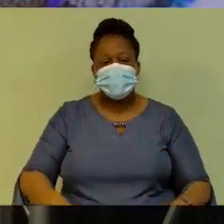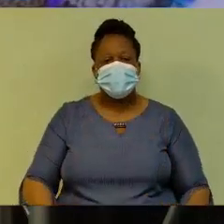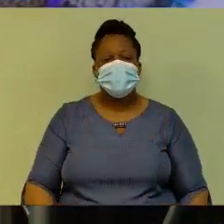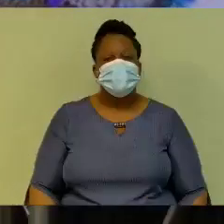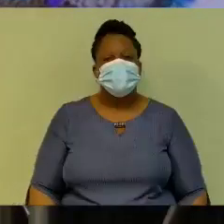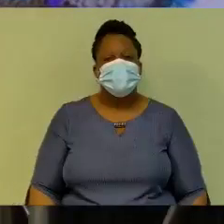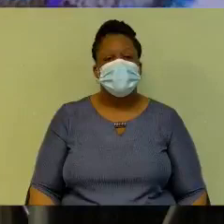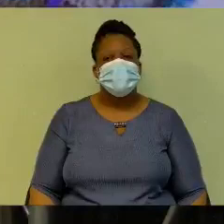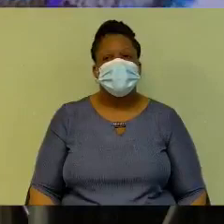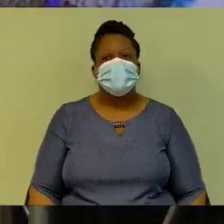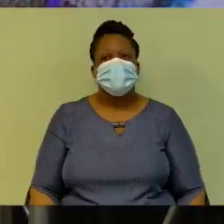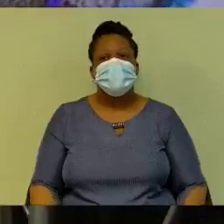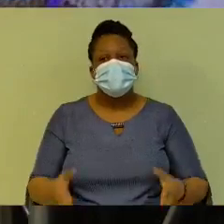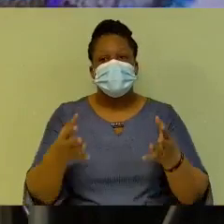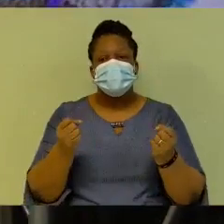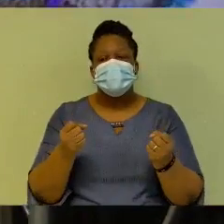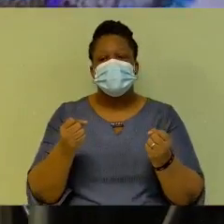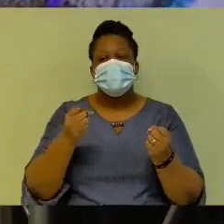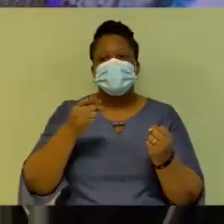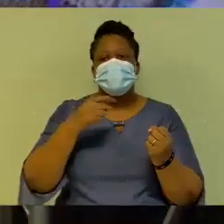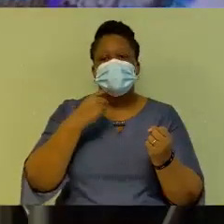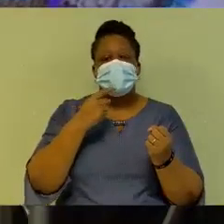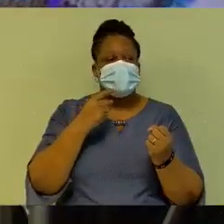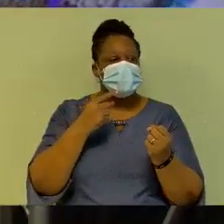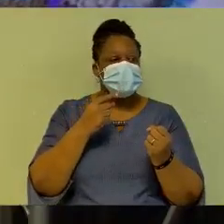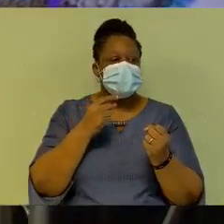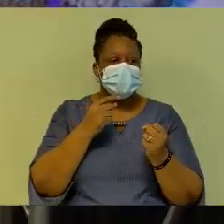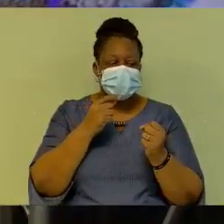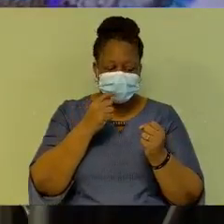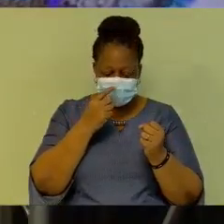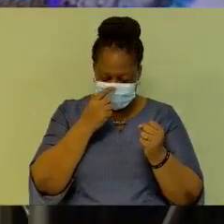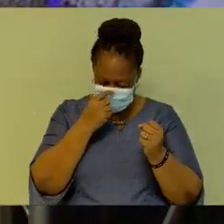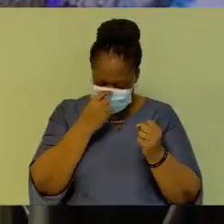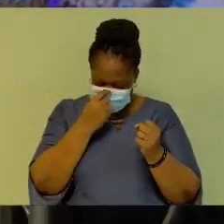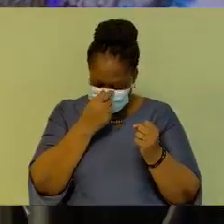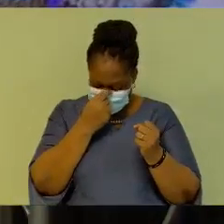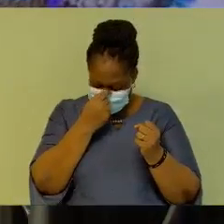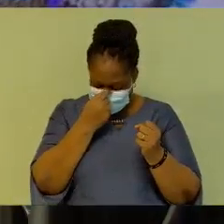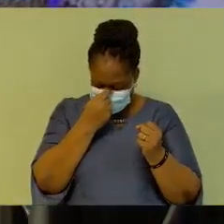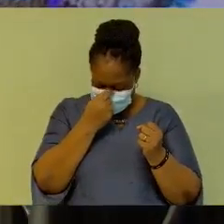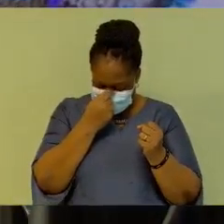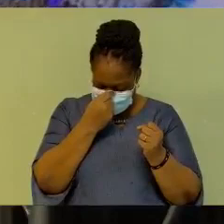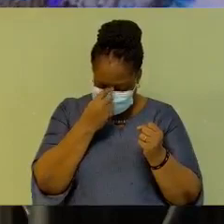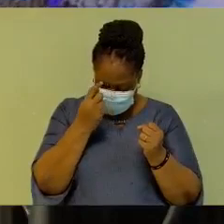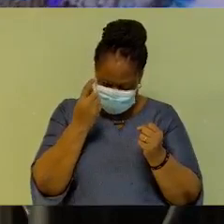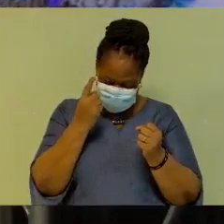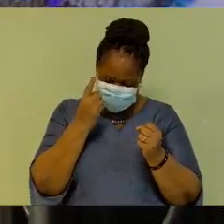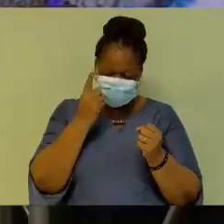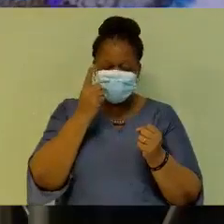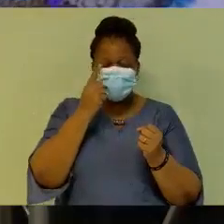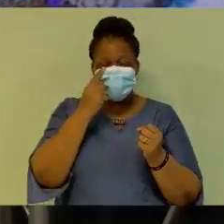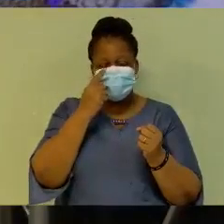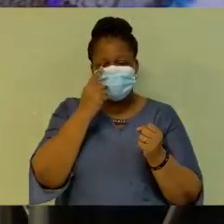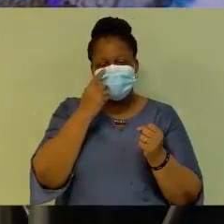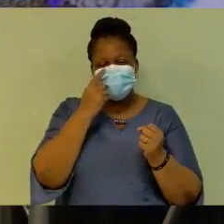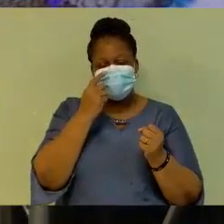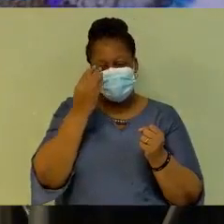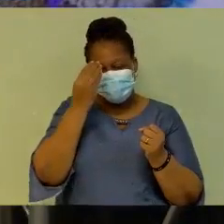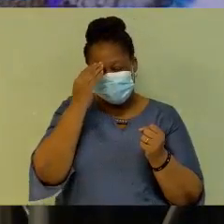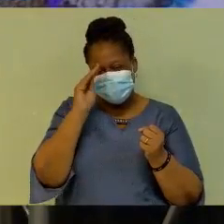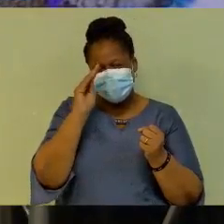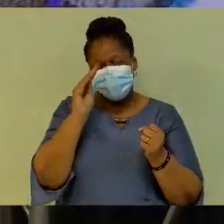I want to highlight Leswa's shirt. He's very tropical today. Maybe he could